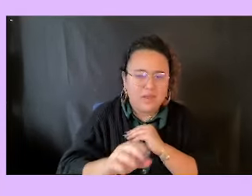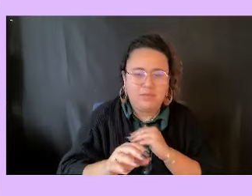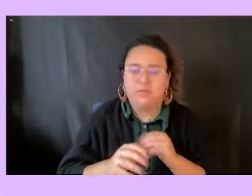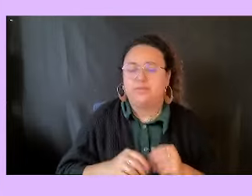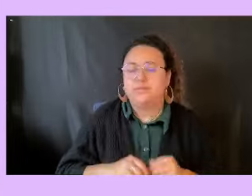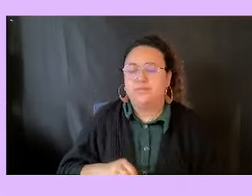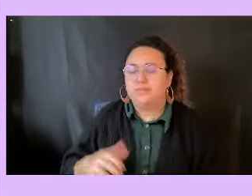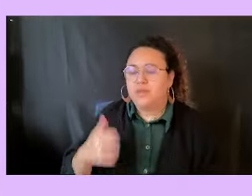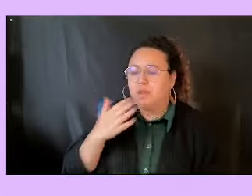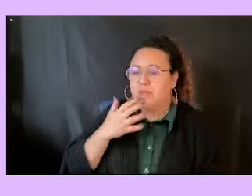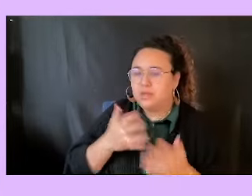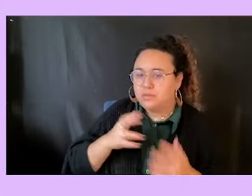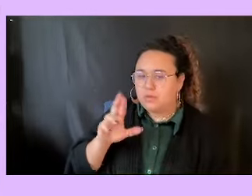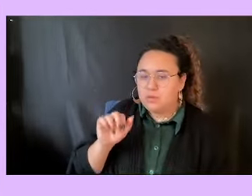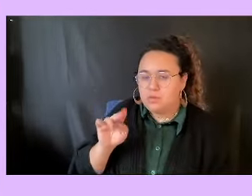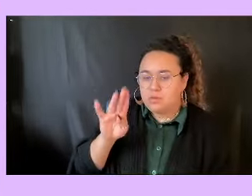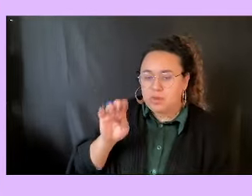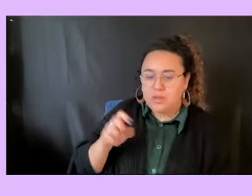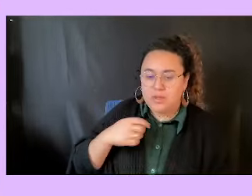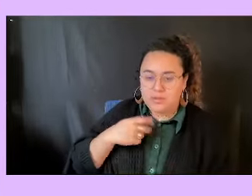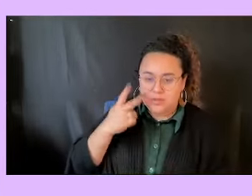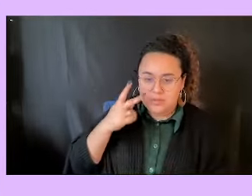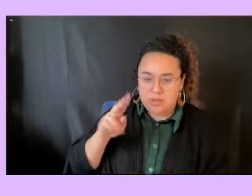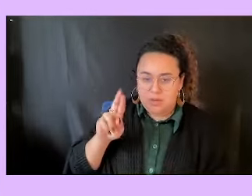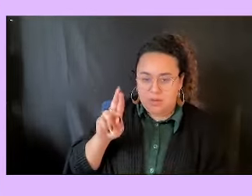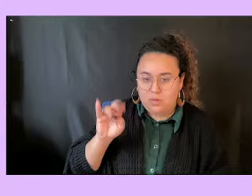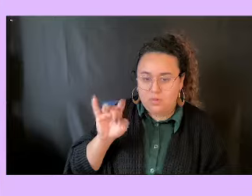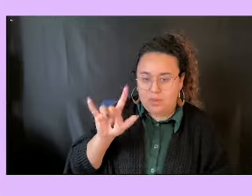Ronnie. Thank you. I saw Riley over here.